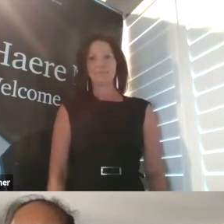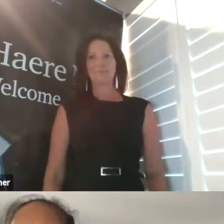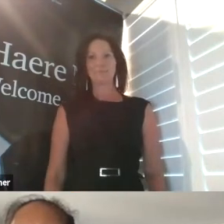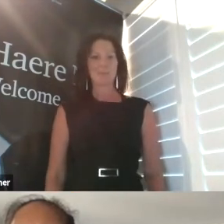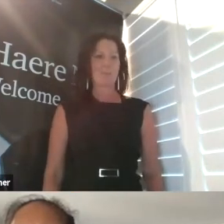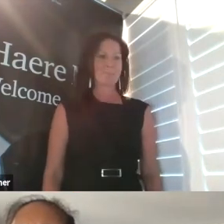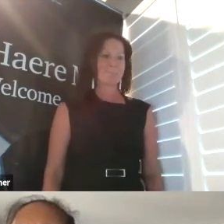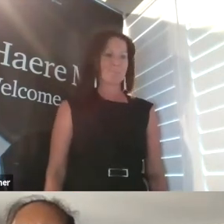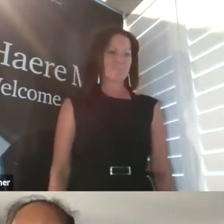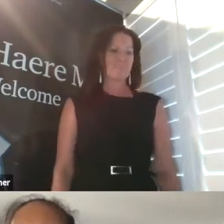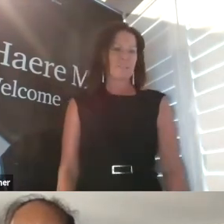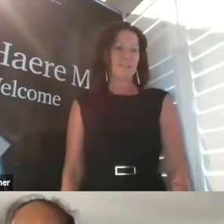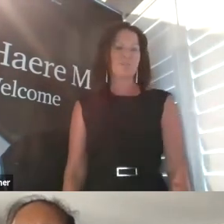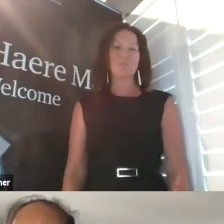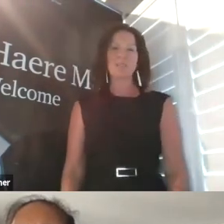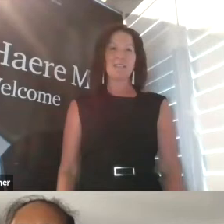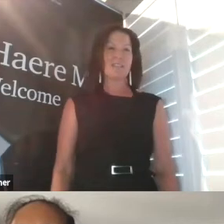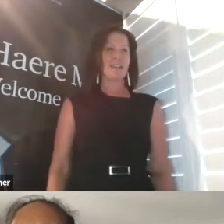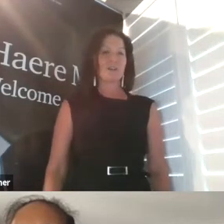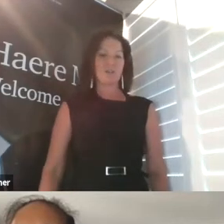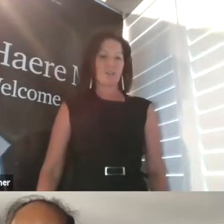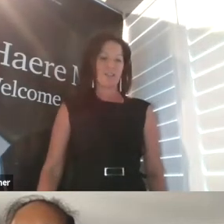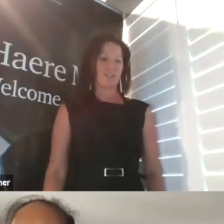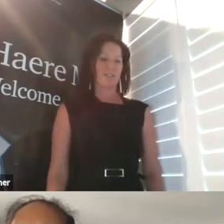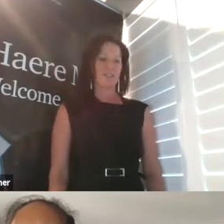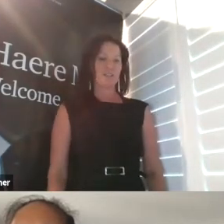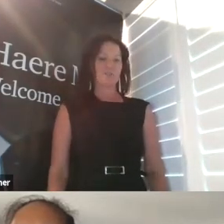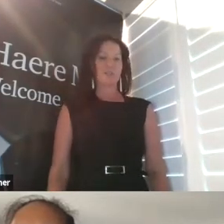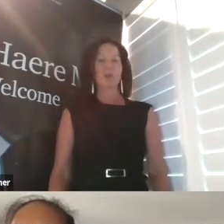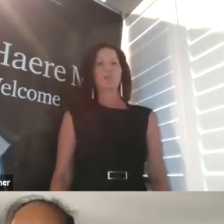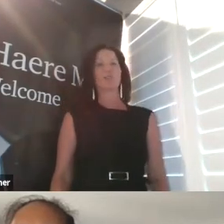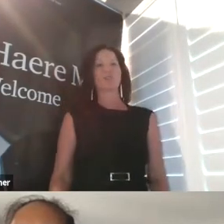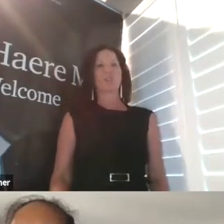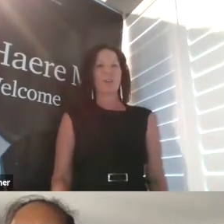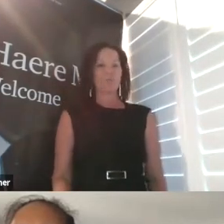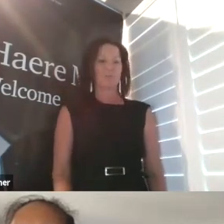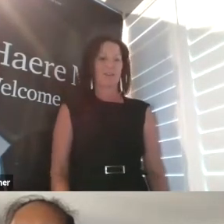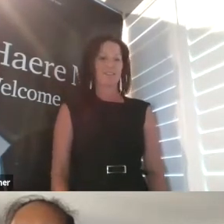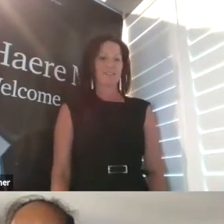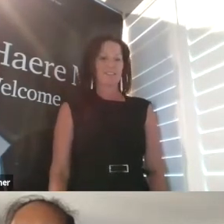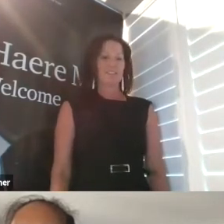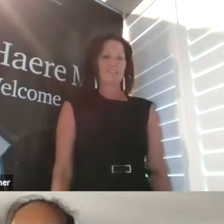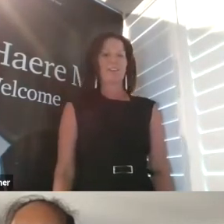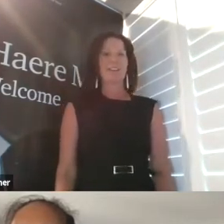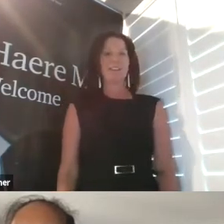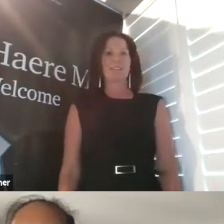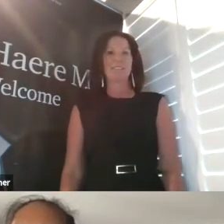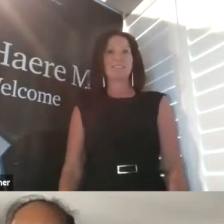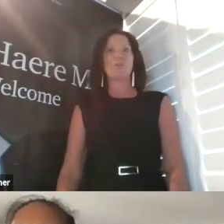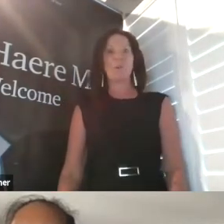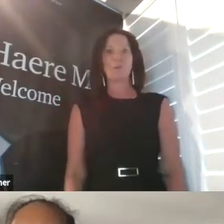Kati. I rotu I tēnei ao hurihuri, me tau toku te kaupapa, kia